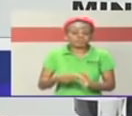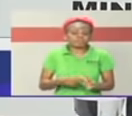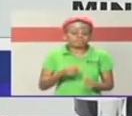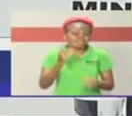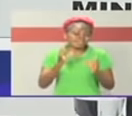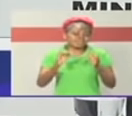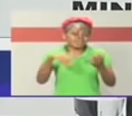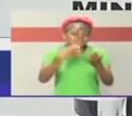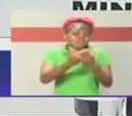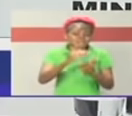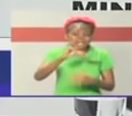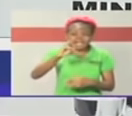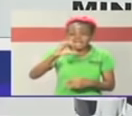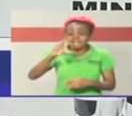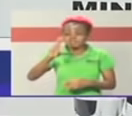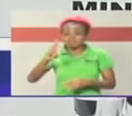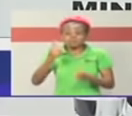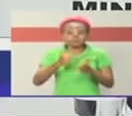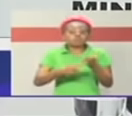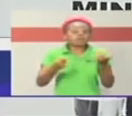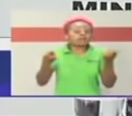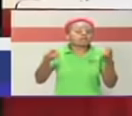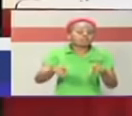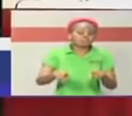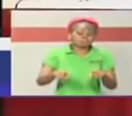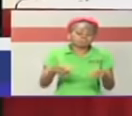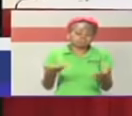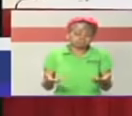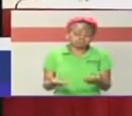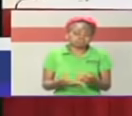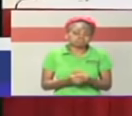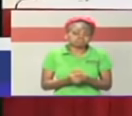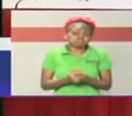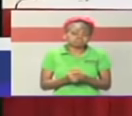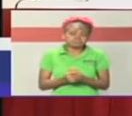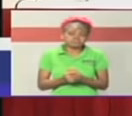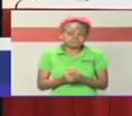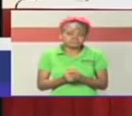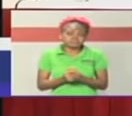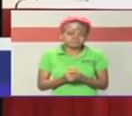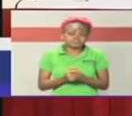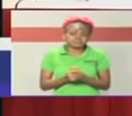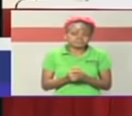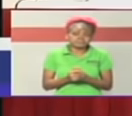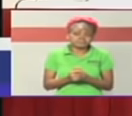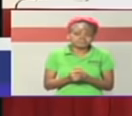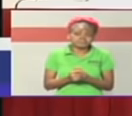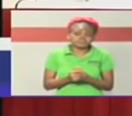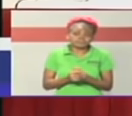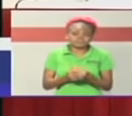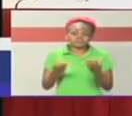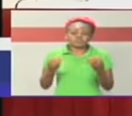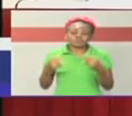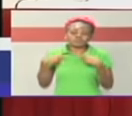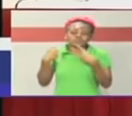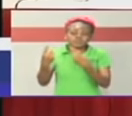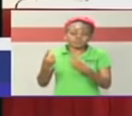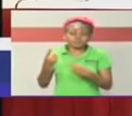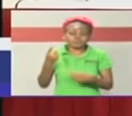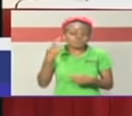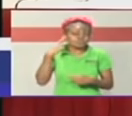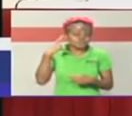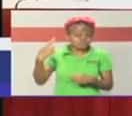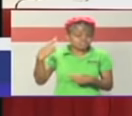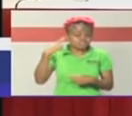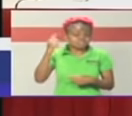don't get vaccinated. So Al, thank you very much. Thank you very much, Minister. We go back across to Radio Tambourine. We do apologize. We